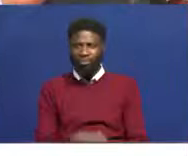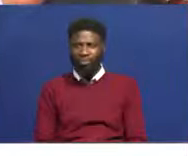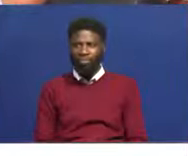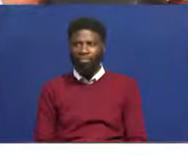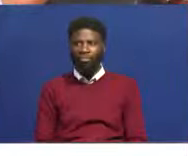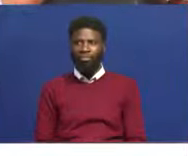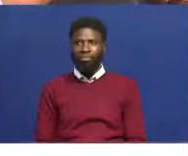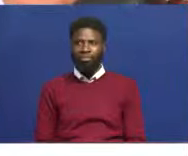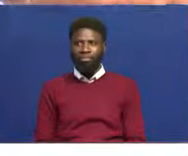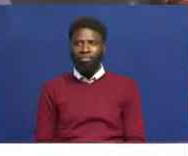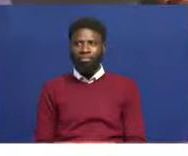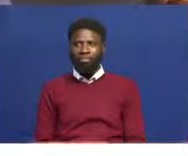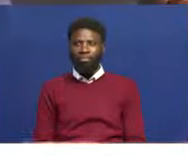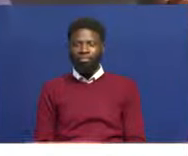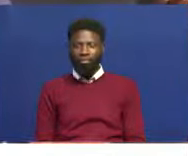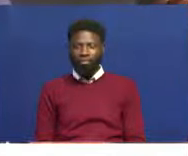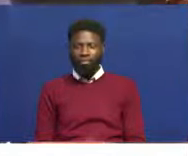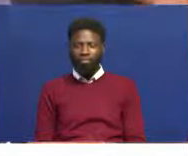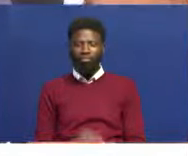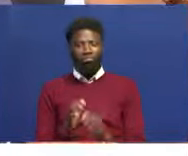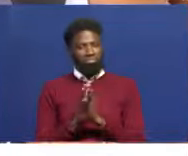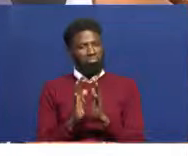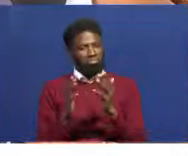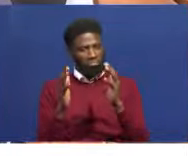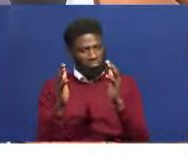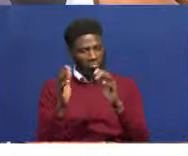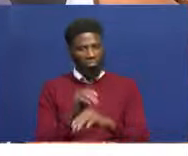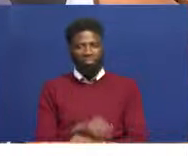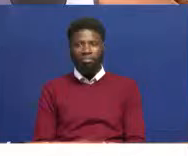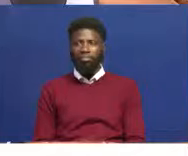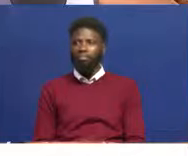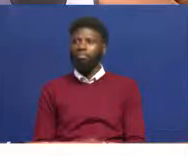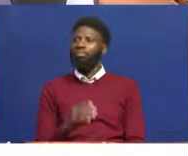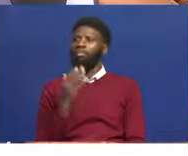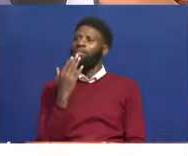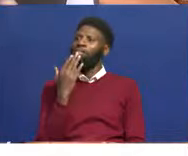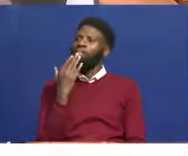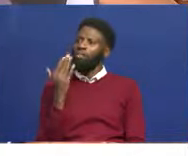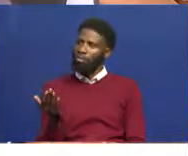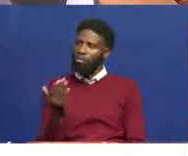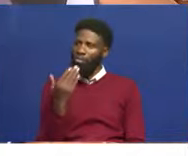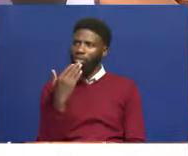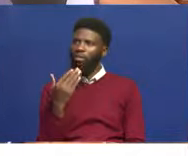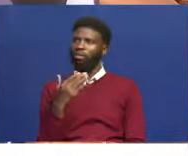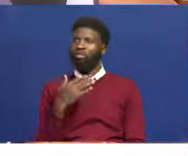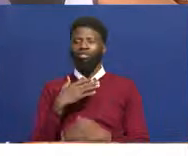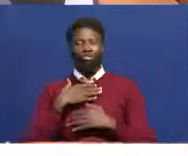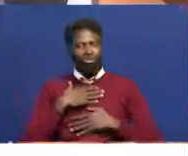Thank you, Your Excellency.